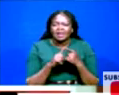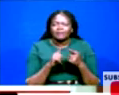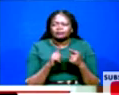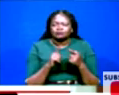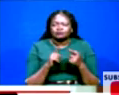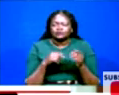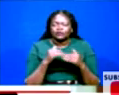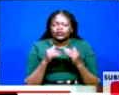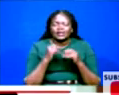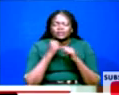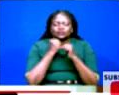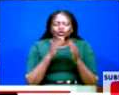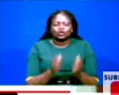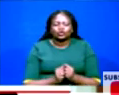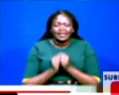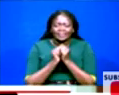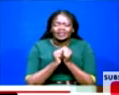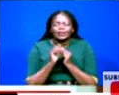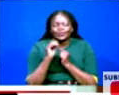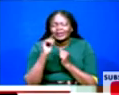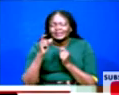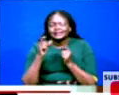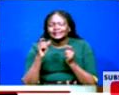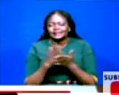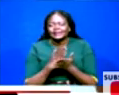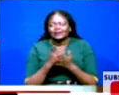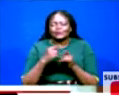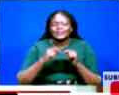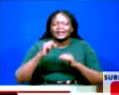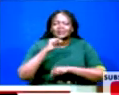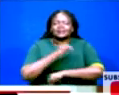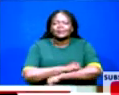the stakeholders together in the biogas sector, from the academia,